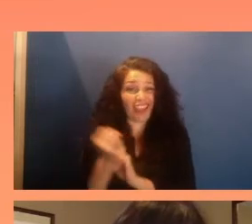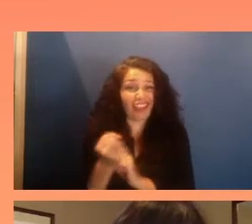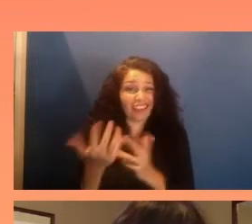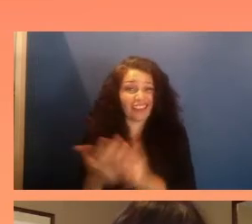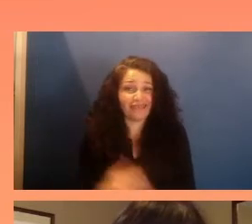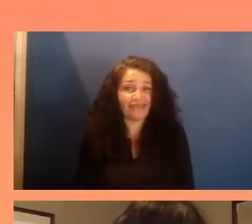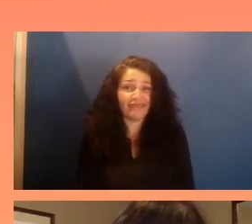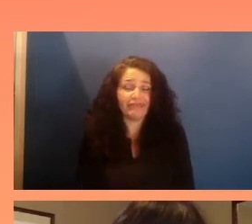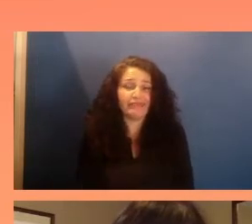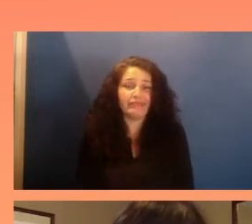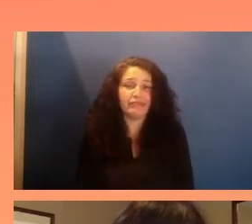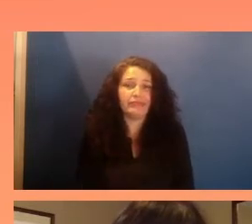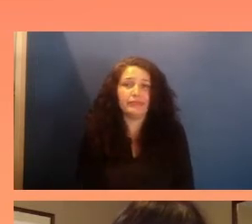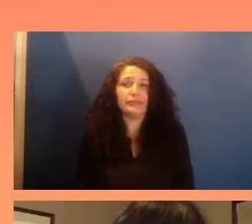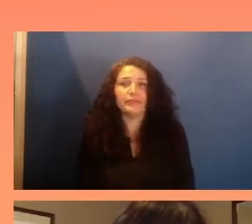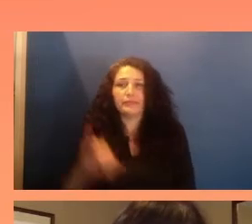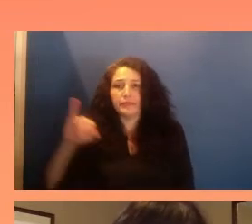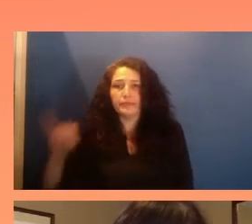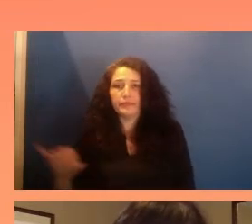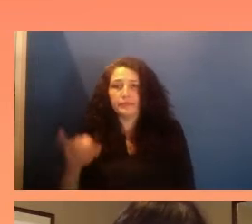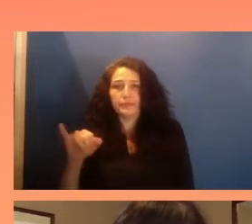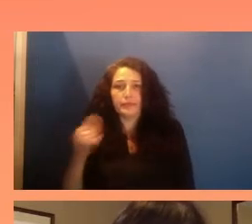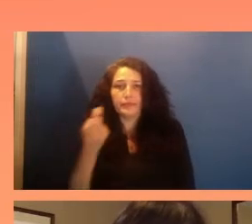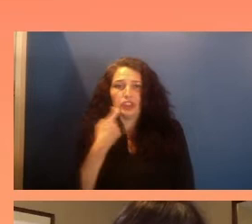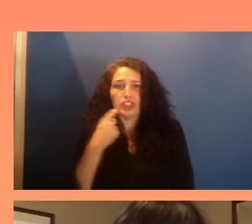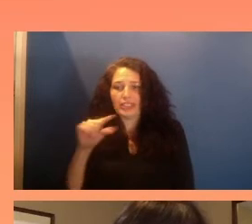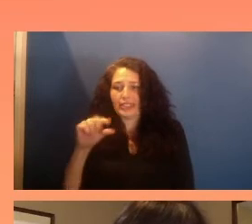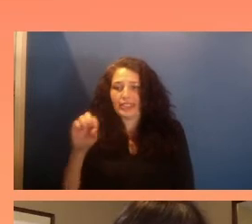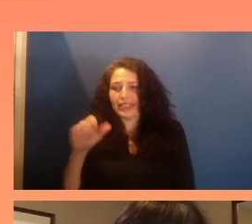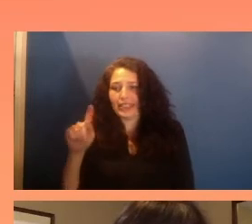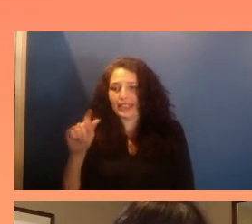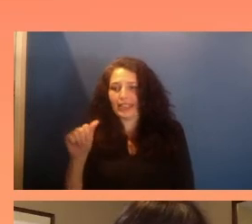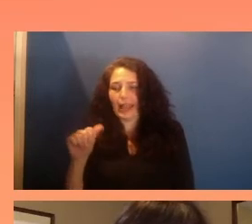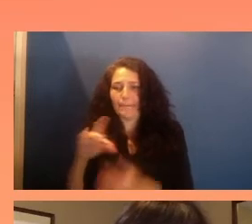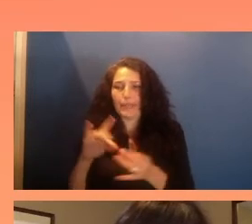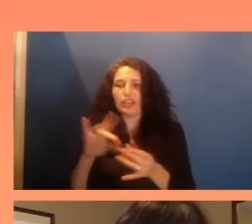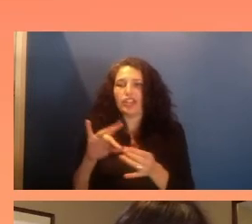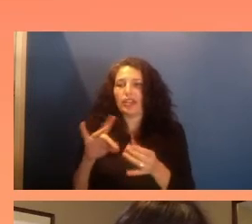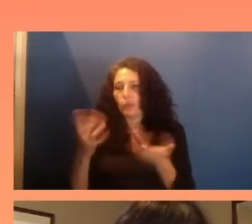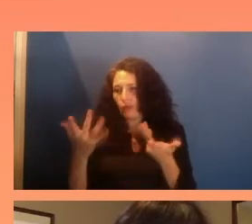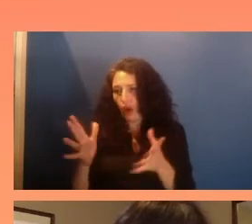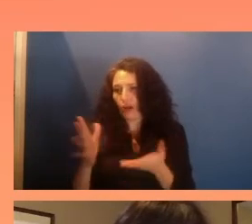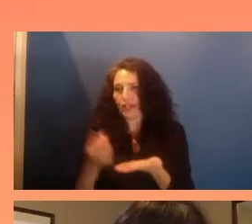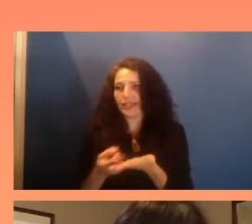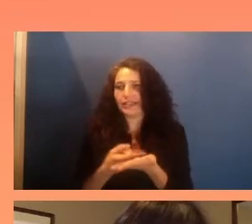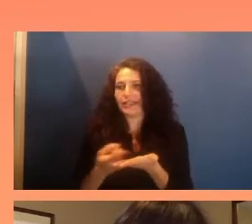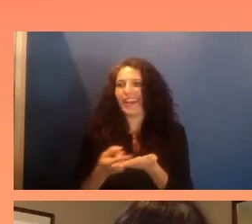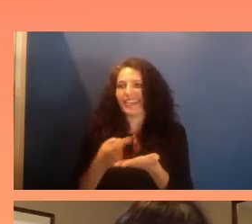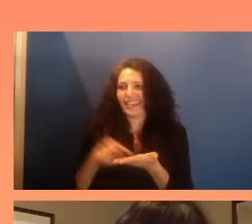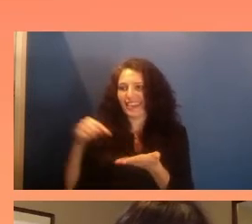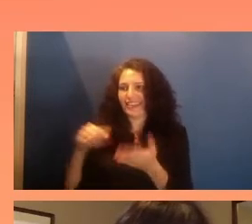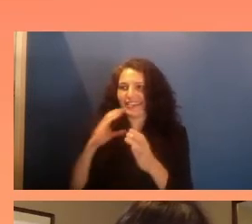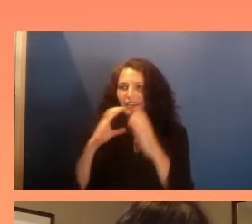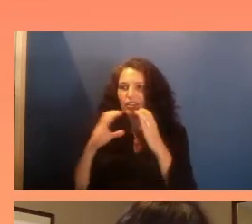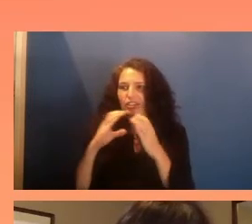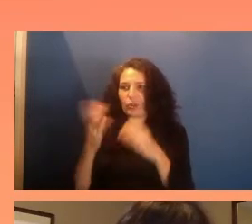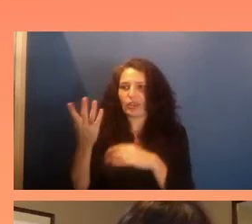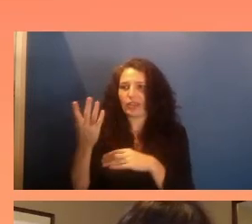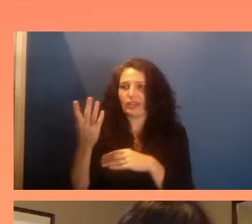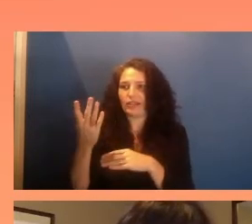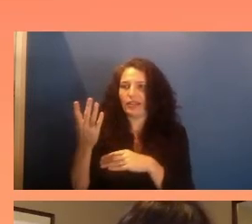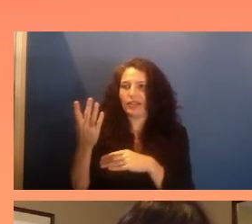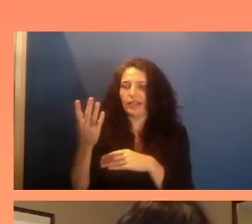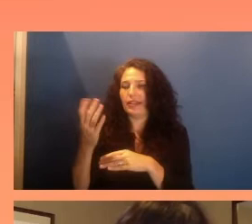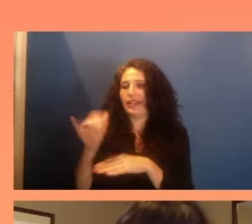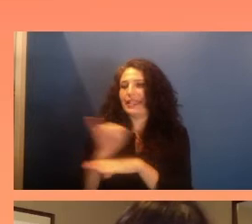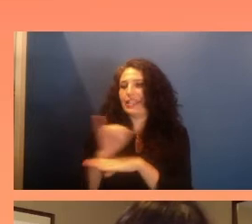I think, as Gita mentioned, this is a conversation we're having within our industry of documentary film, but this is something that's happening